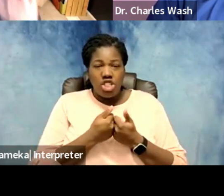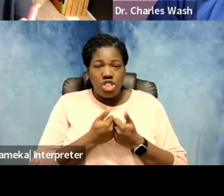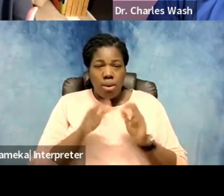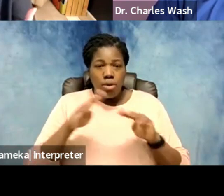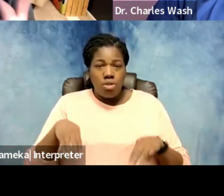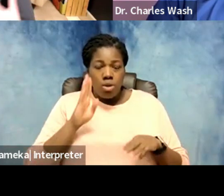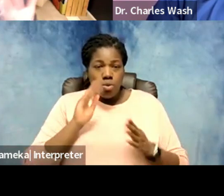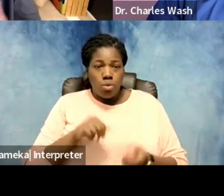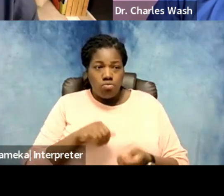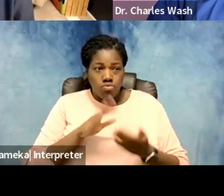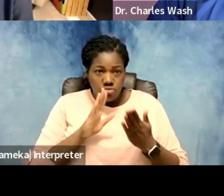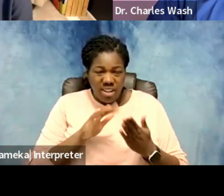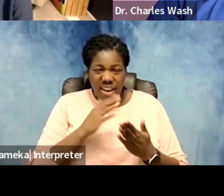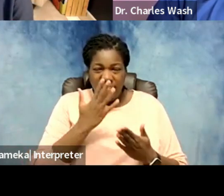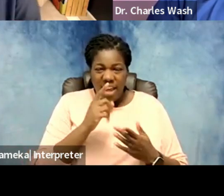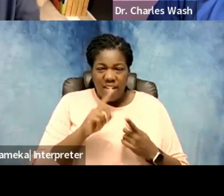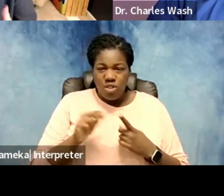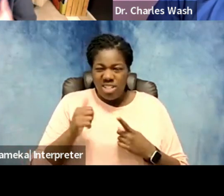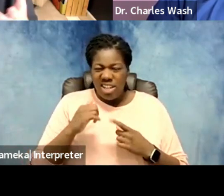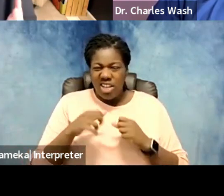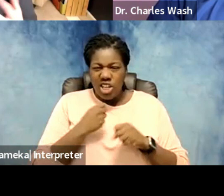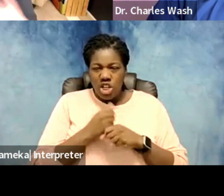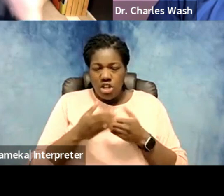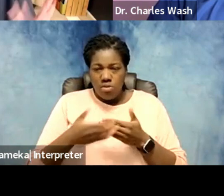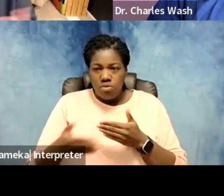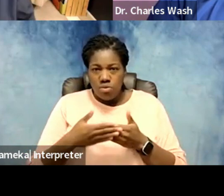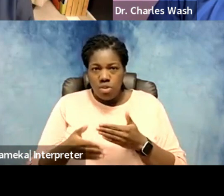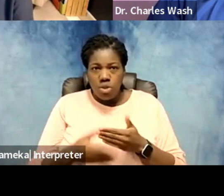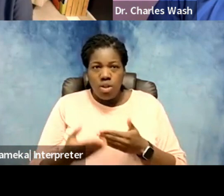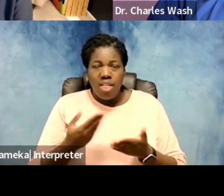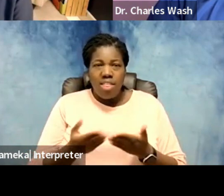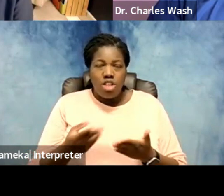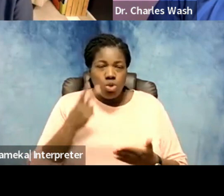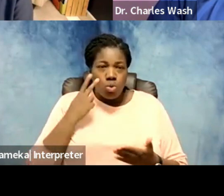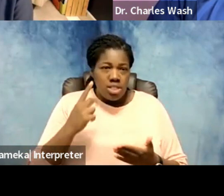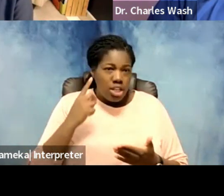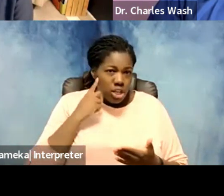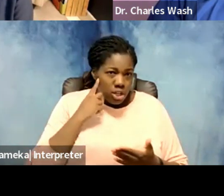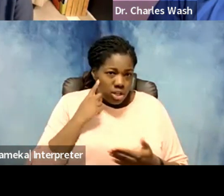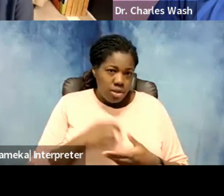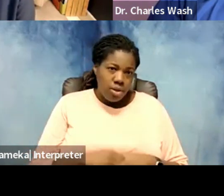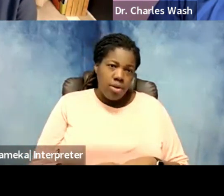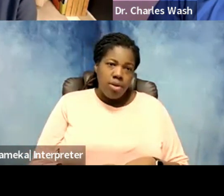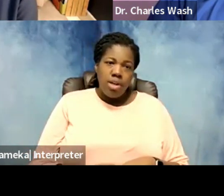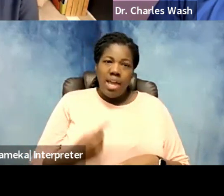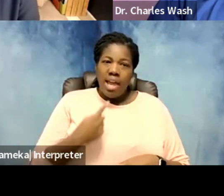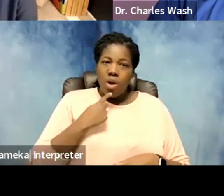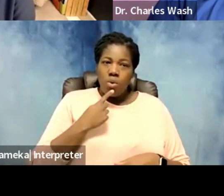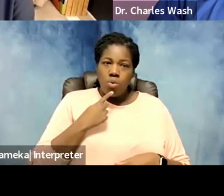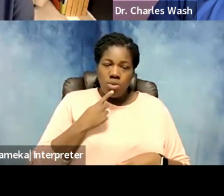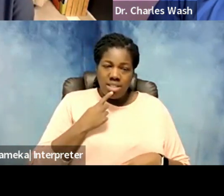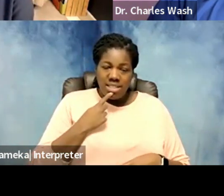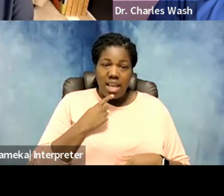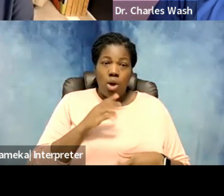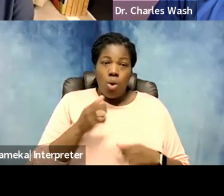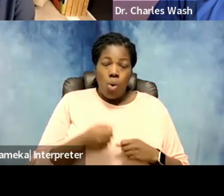leader and the work that you're doing and what you're seeing and hearing, what do you think that is? I would say coming out of the pandemic, I think